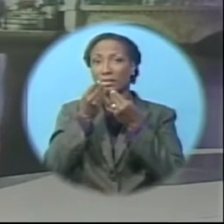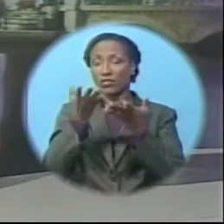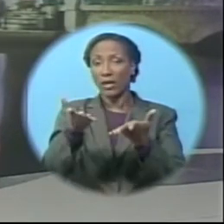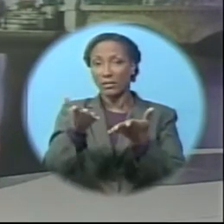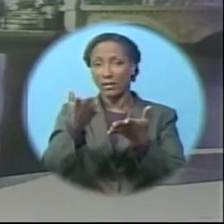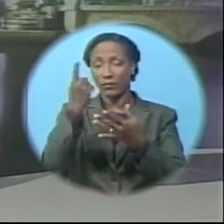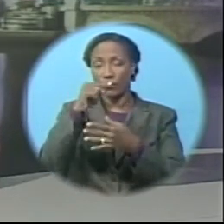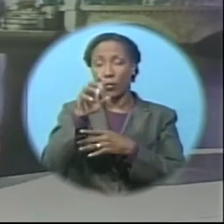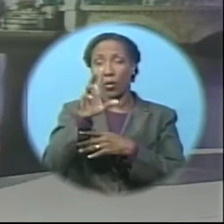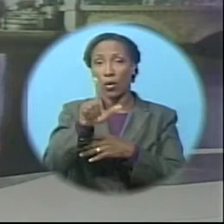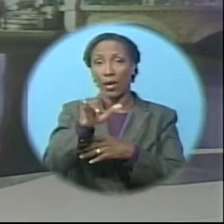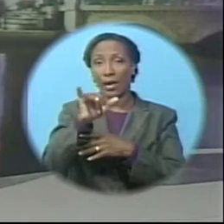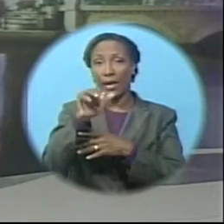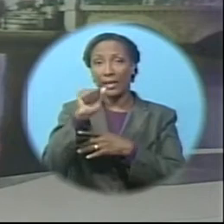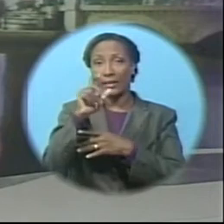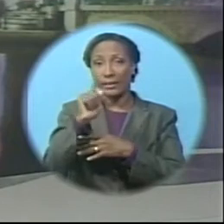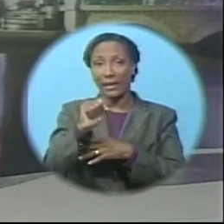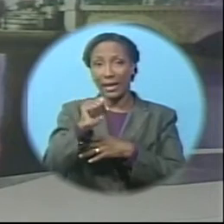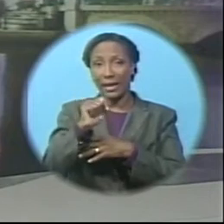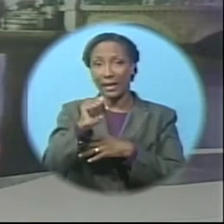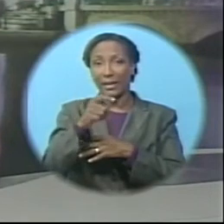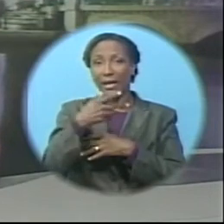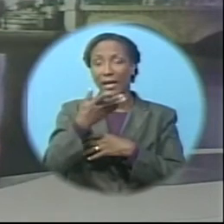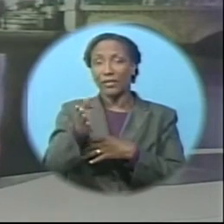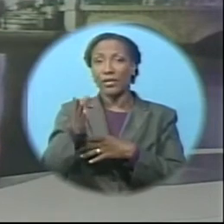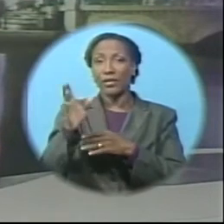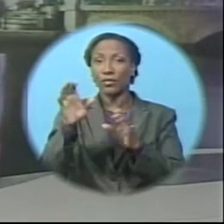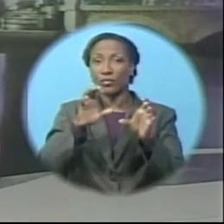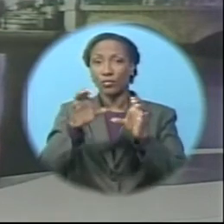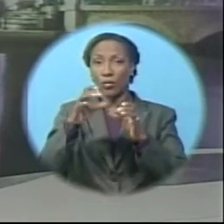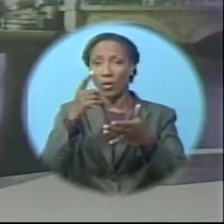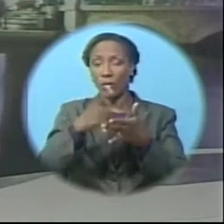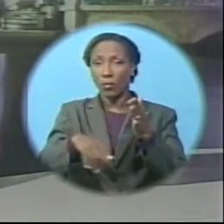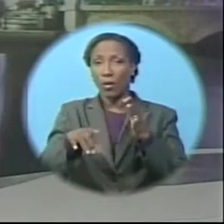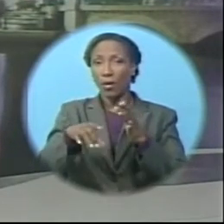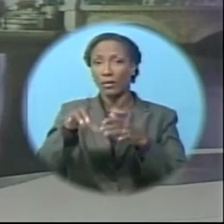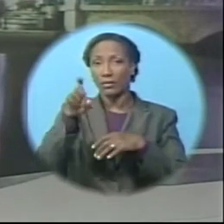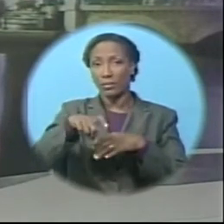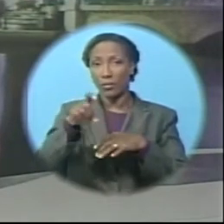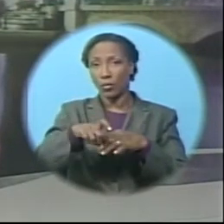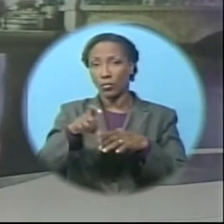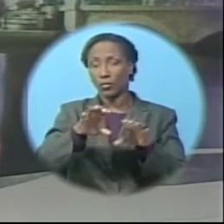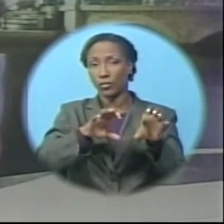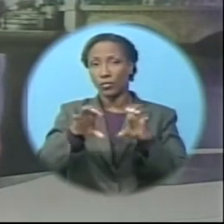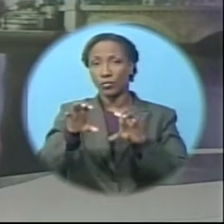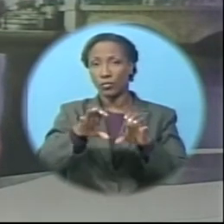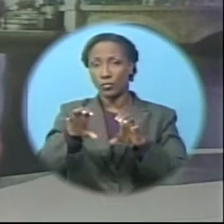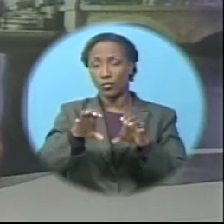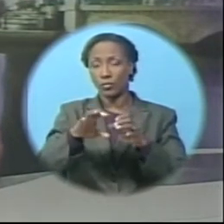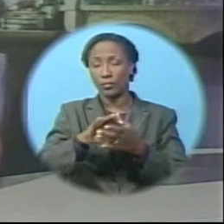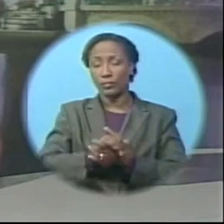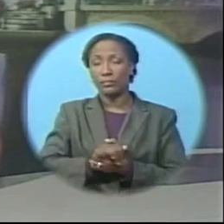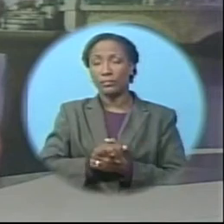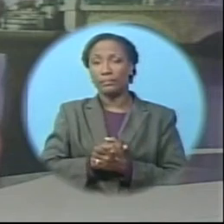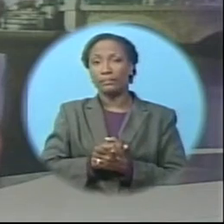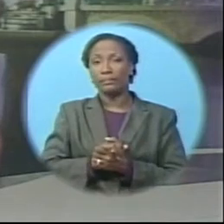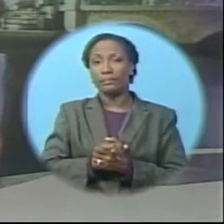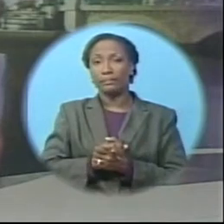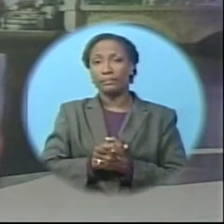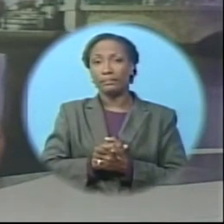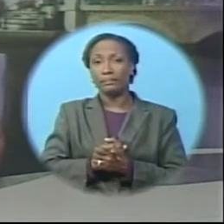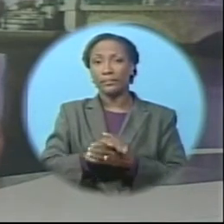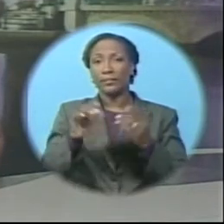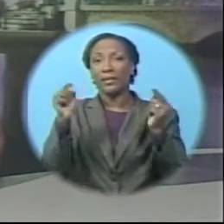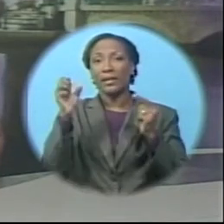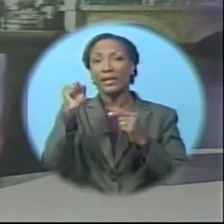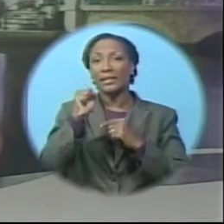the transactions to book now to ensure that the current administration's transactions are fully accounted for. Meantime,